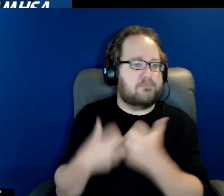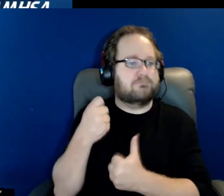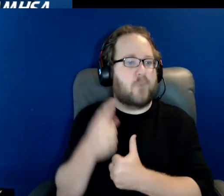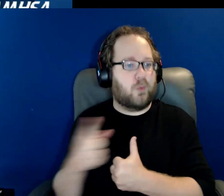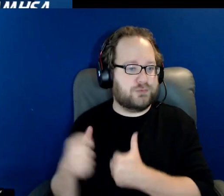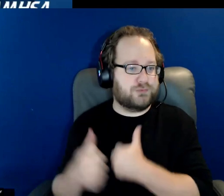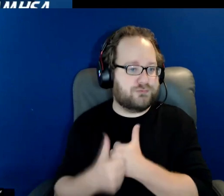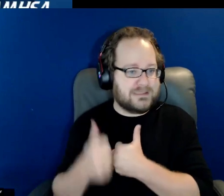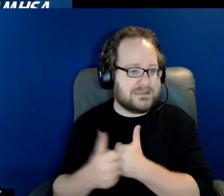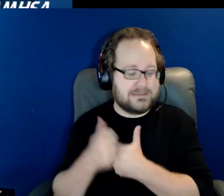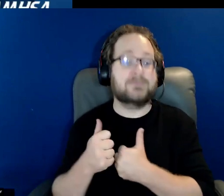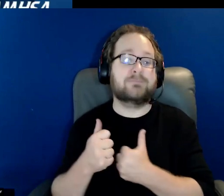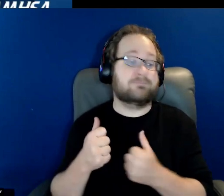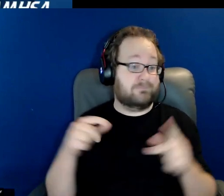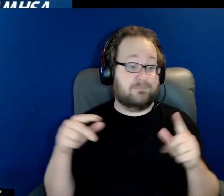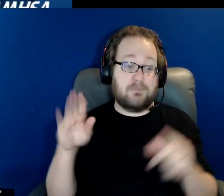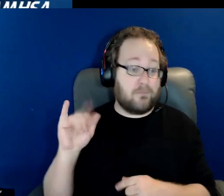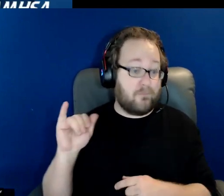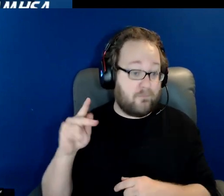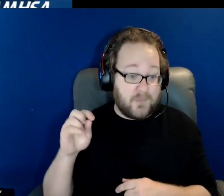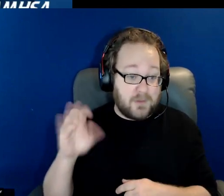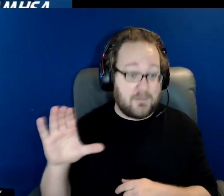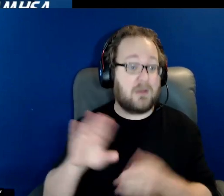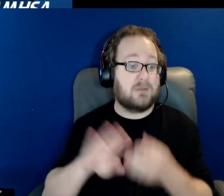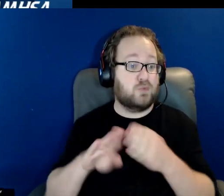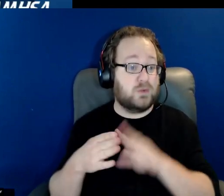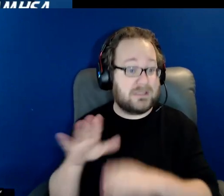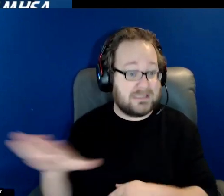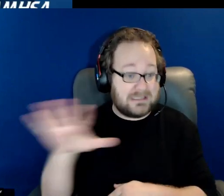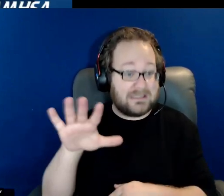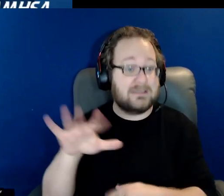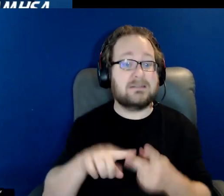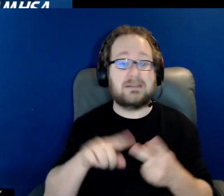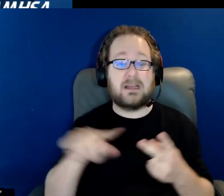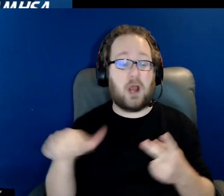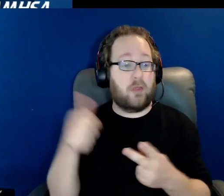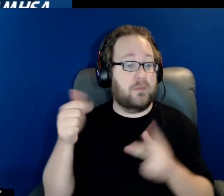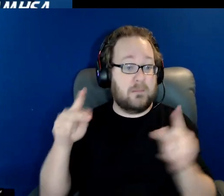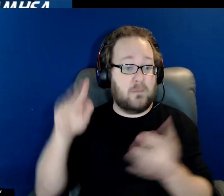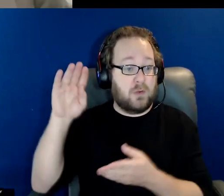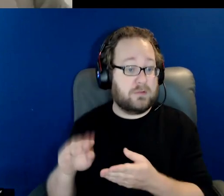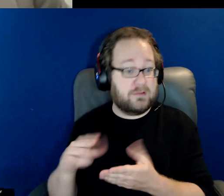cannot be complacent. Thank you.